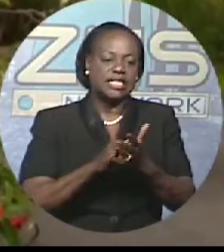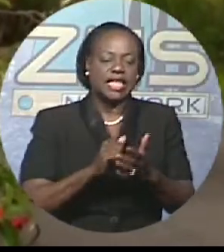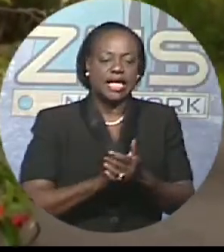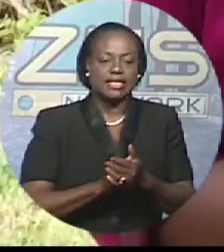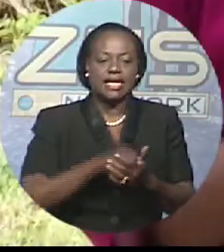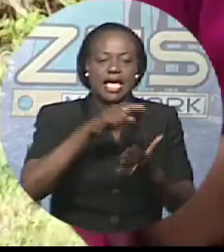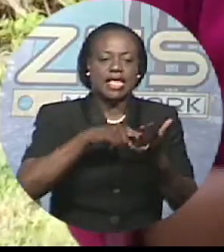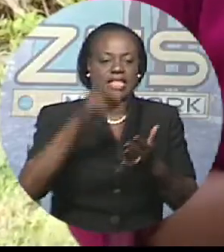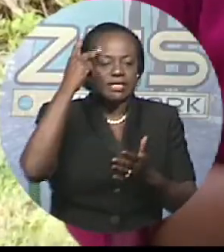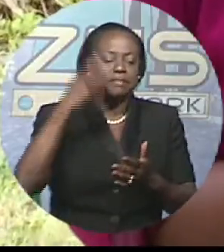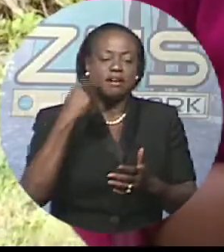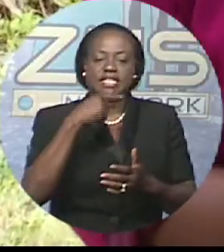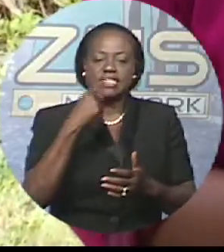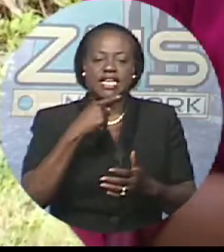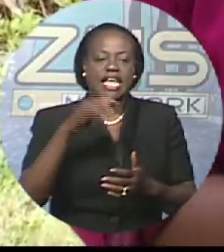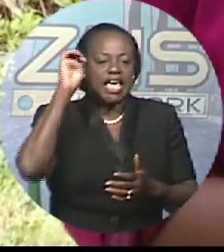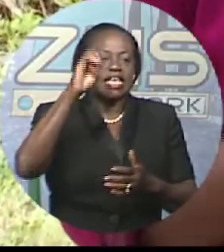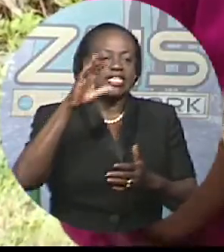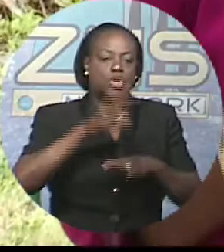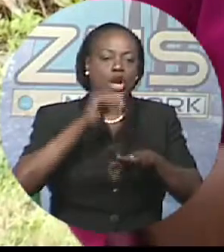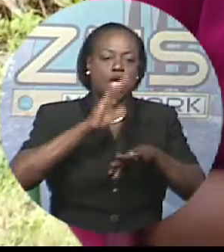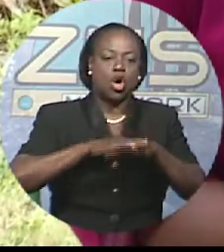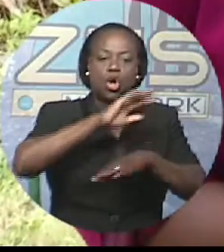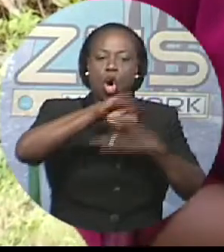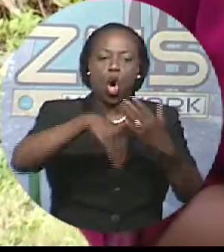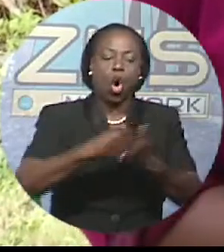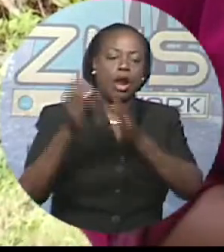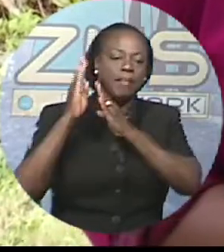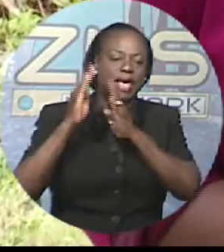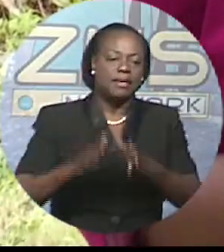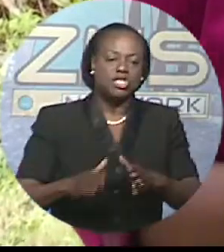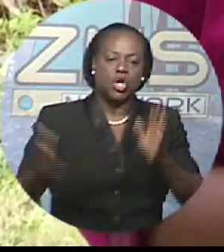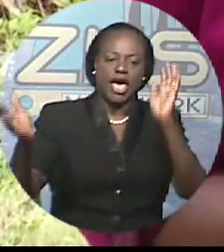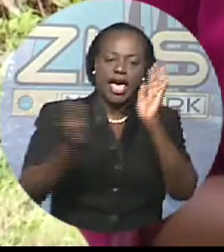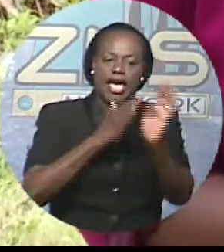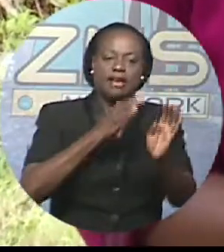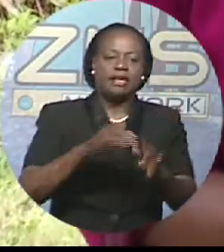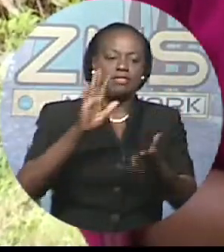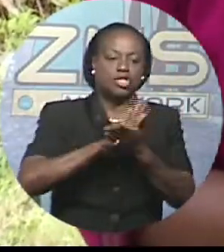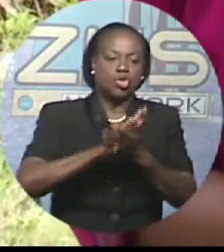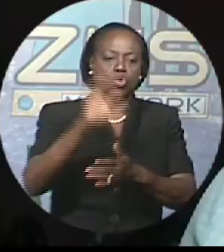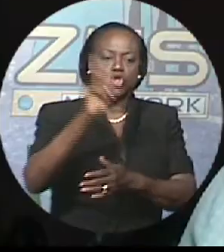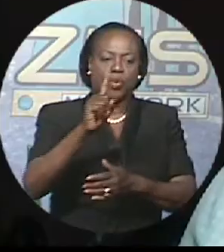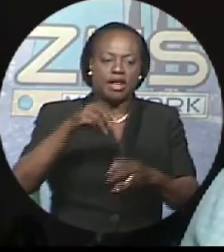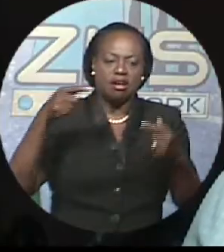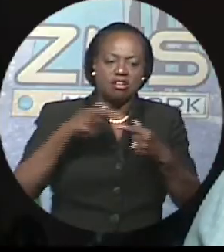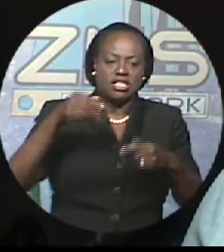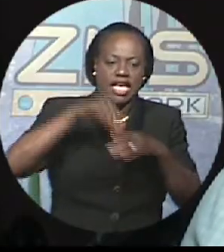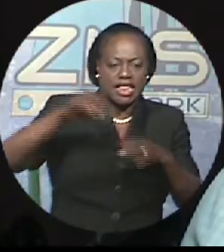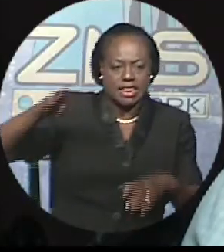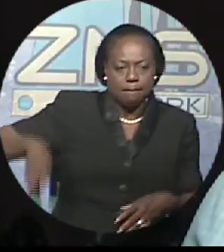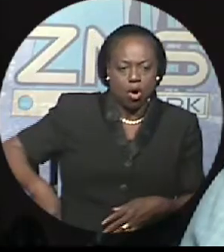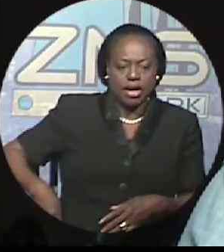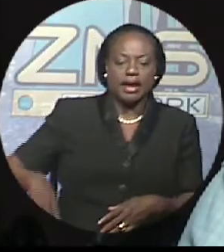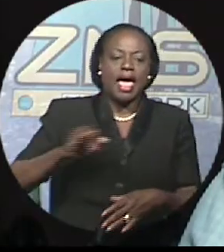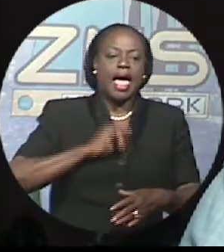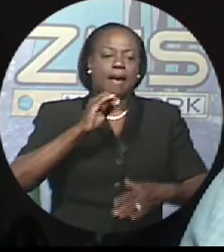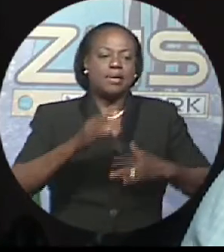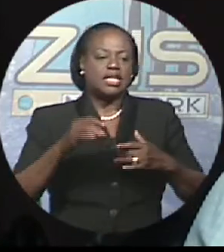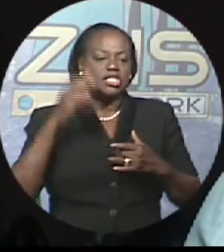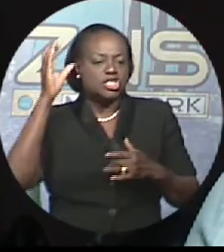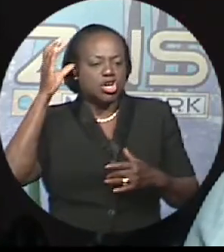us that another parent is coming forward with similar allegations and has taken his child from the school about 2 years ago. He is calling